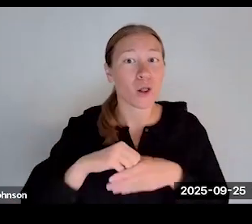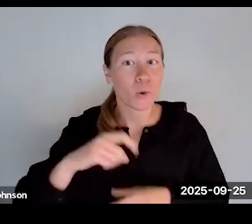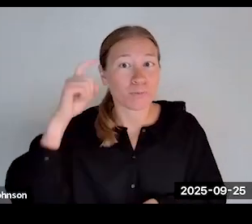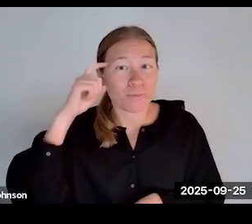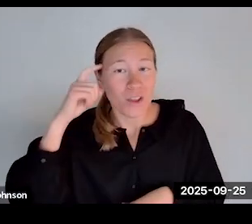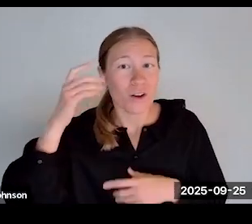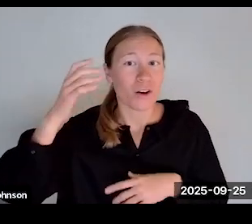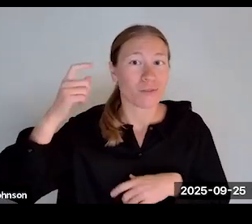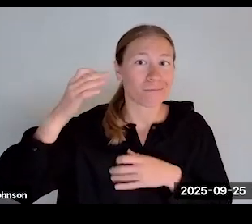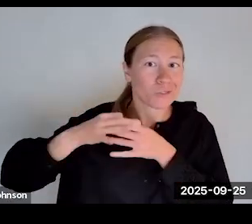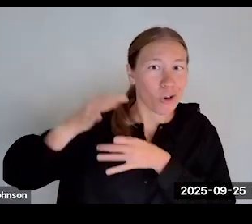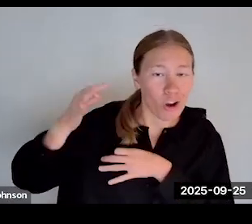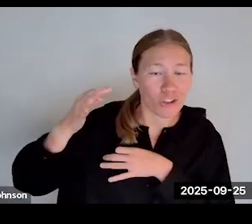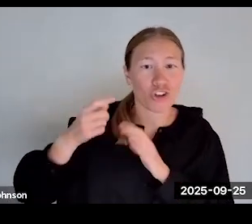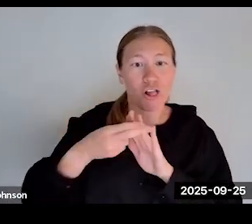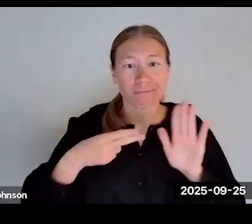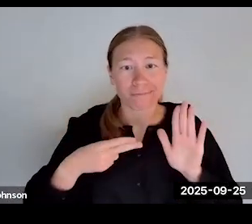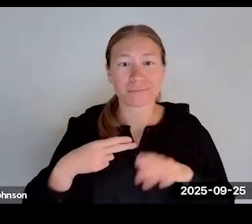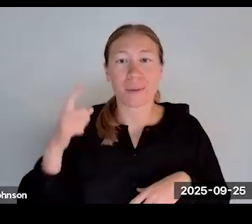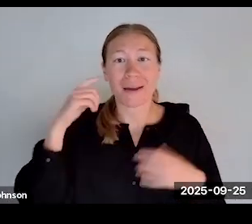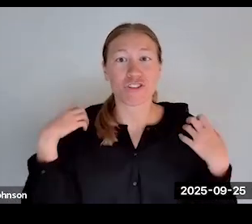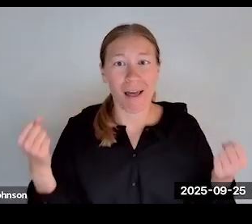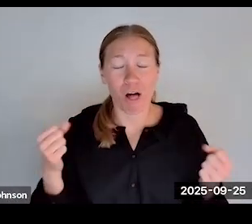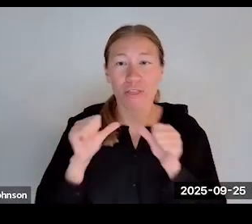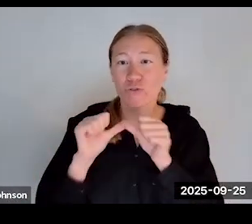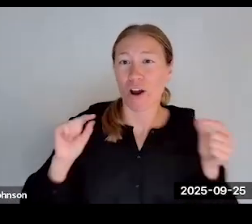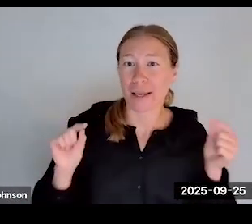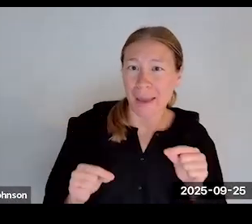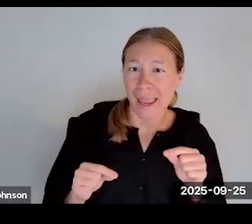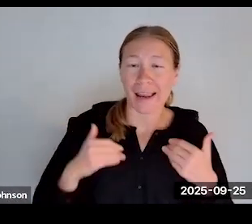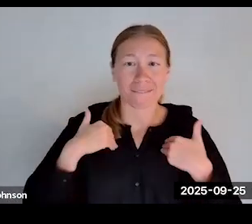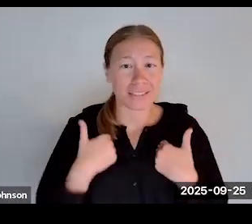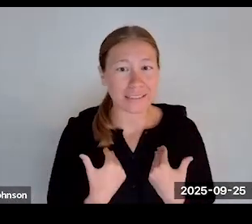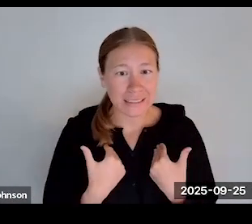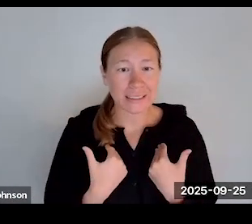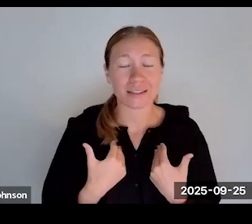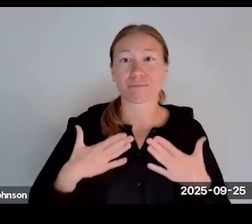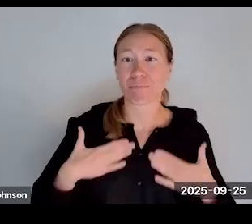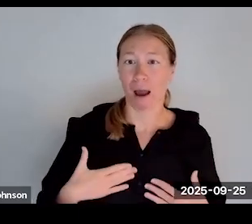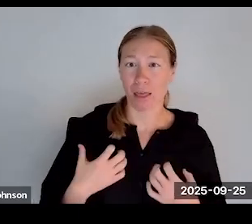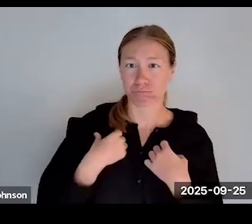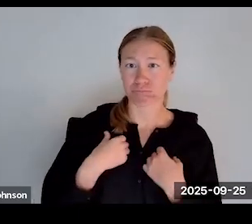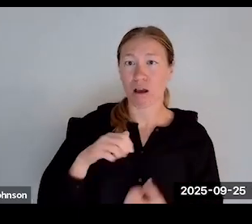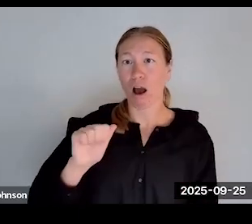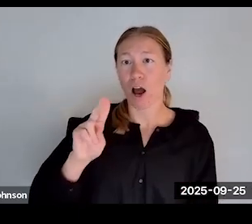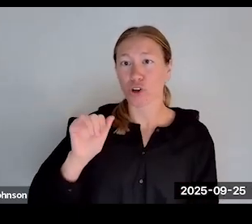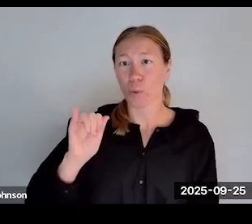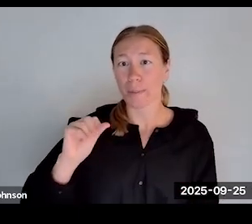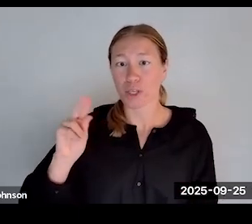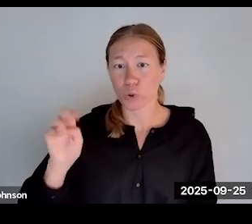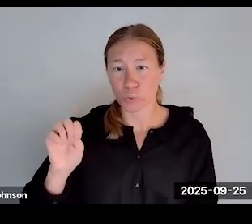mental health conditions, chronic pain and fatigue, autoimmune disorders, communication processing